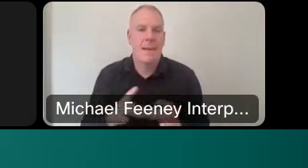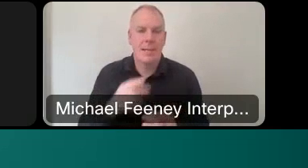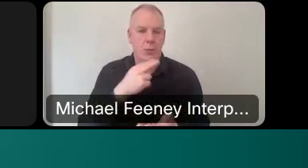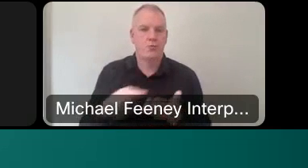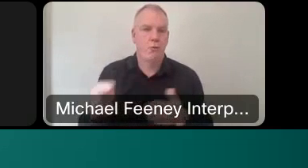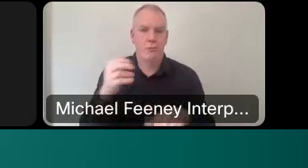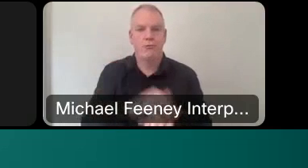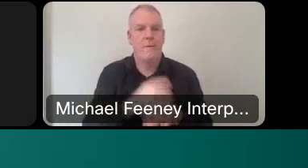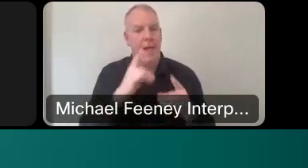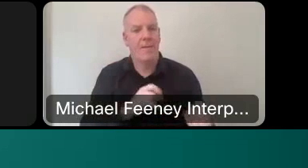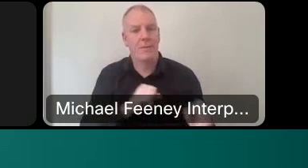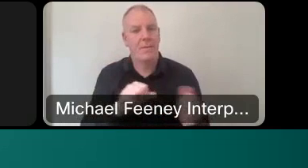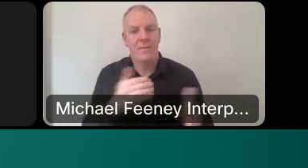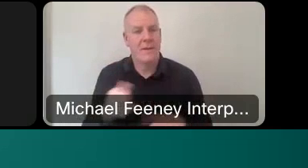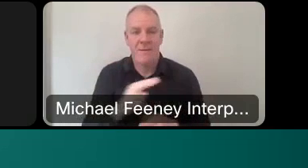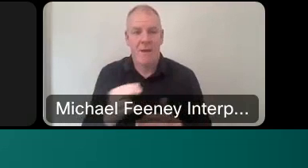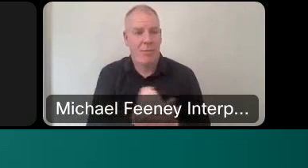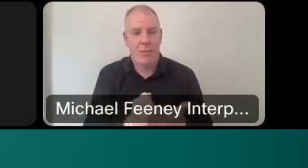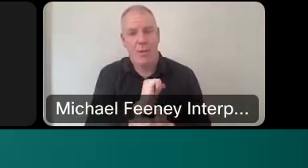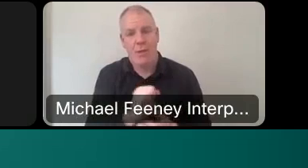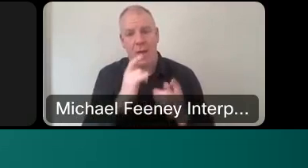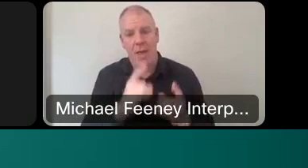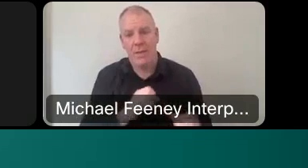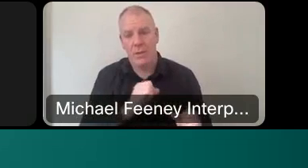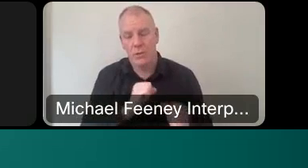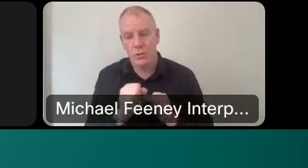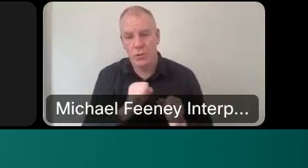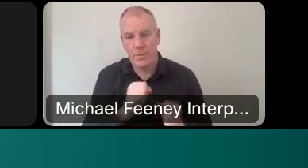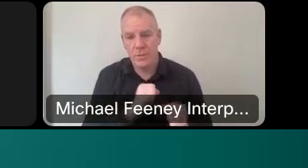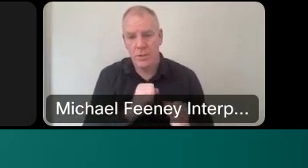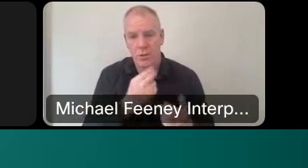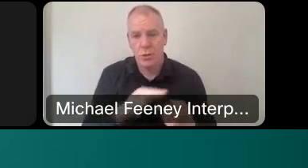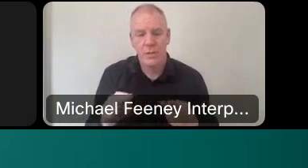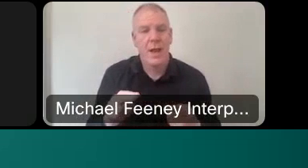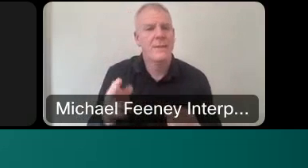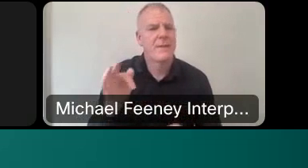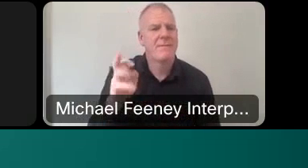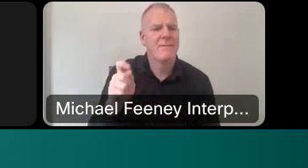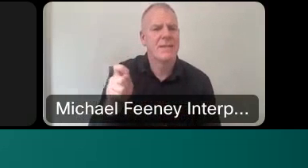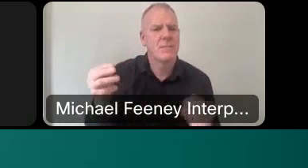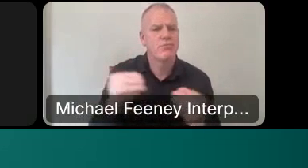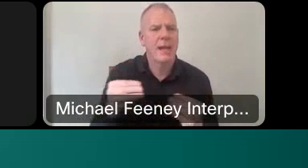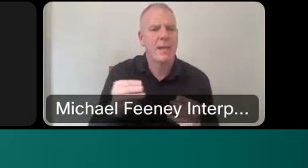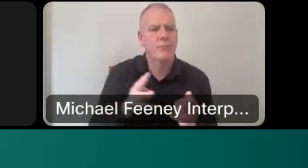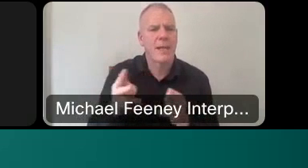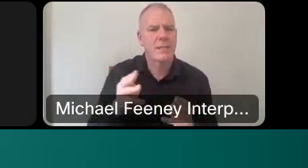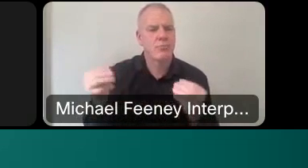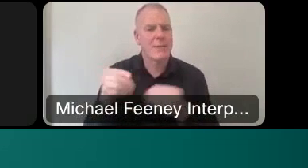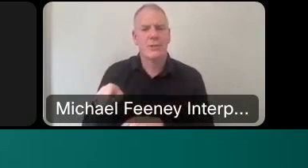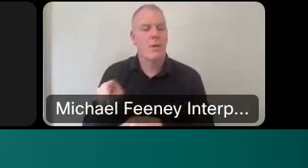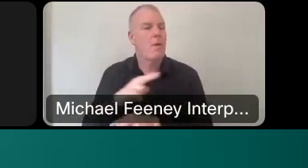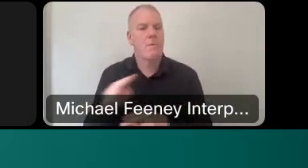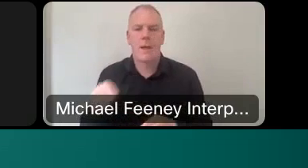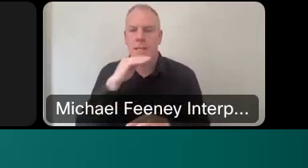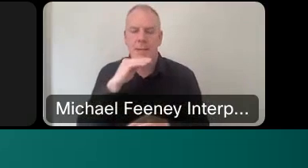insurance cover of the health service provider. And then moving on to the fitness to practice protections, it shall not